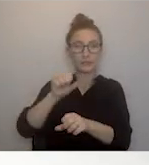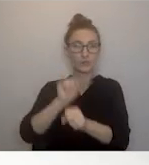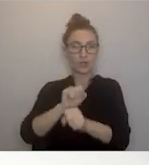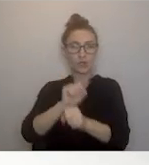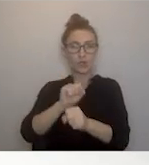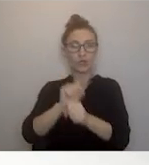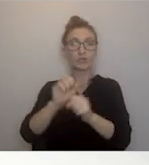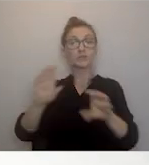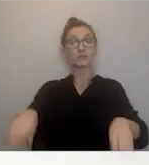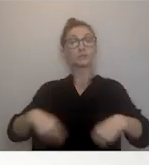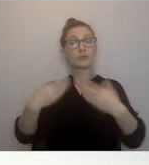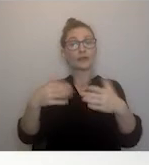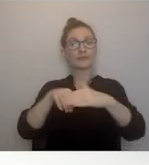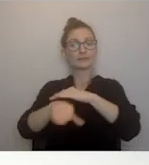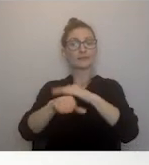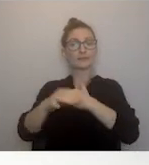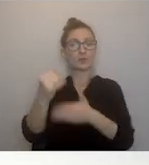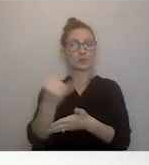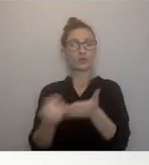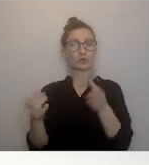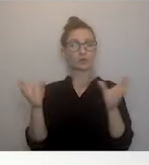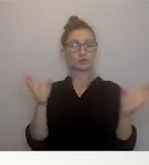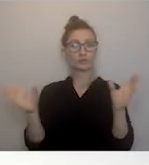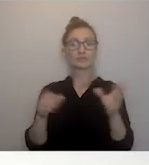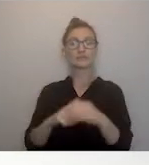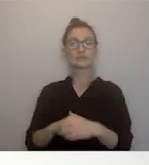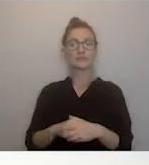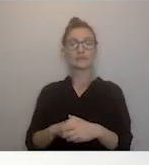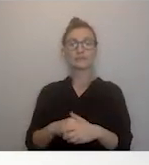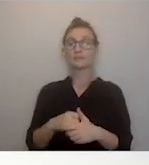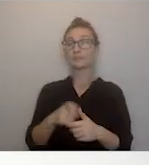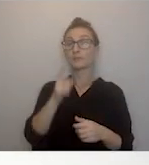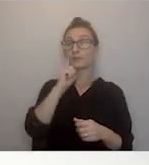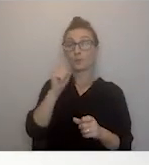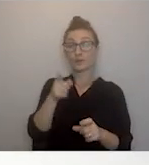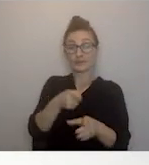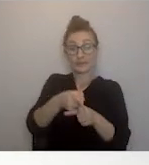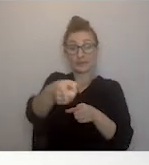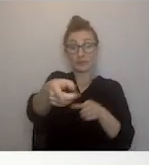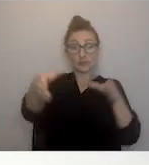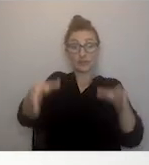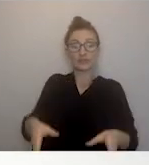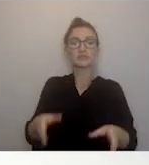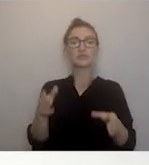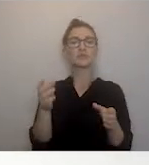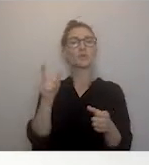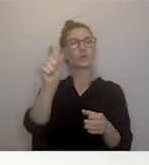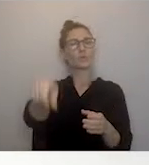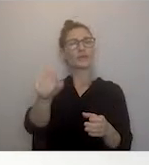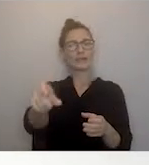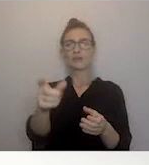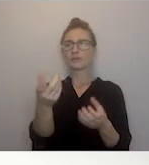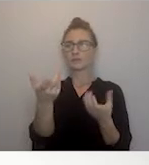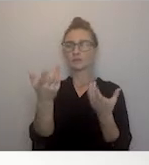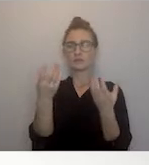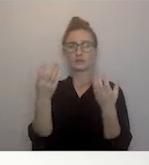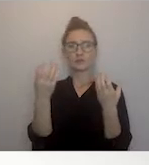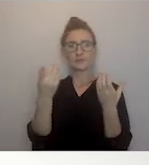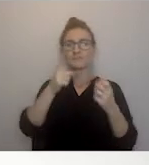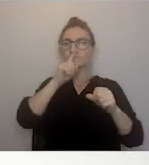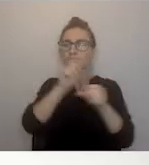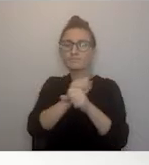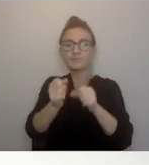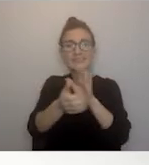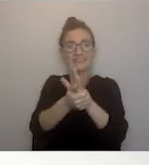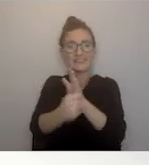out in the community to make the arts accessible. But for those populations, we're talking about really finite tactile skills that